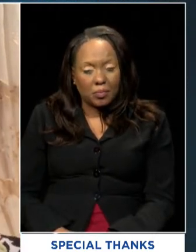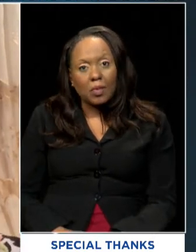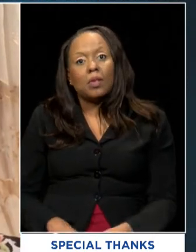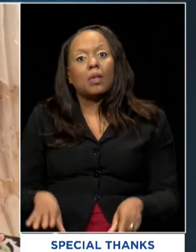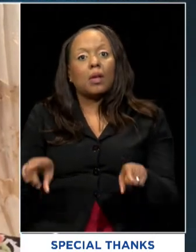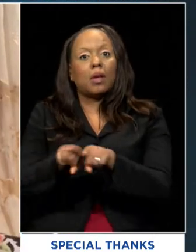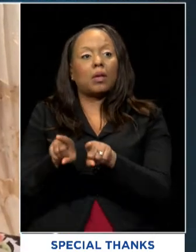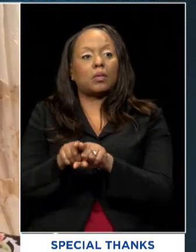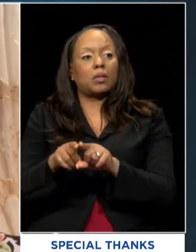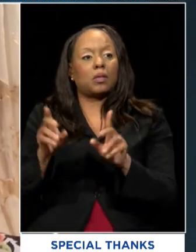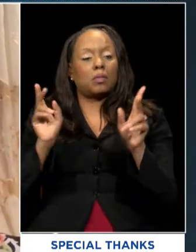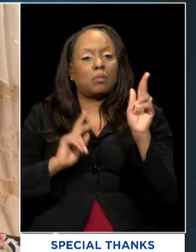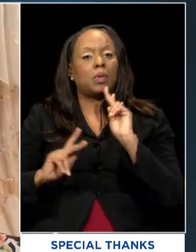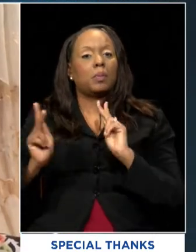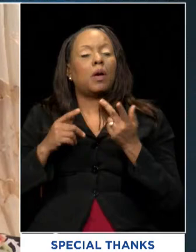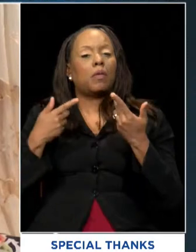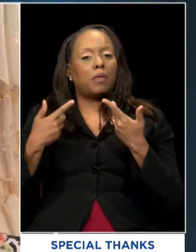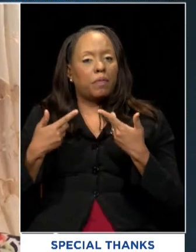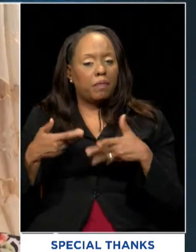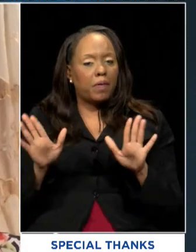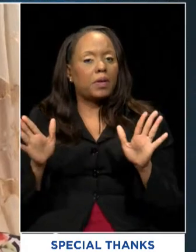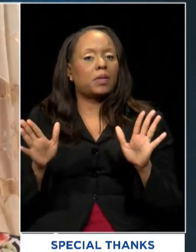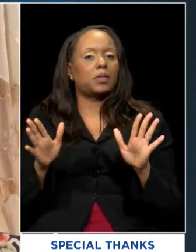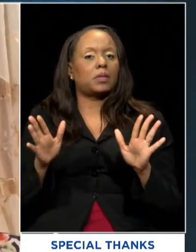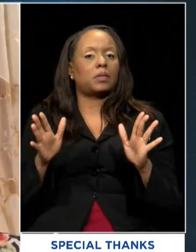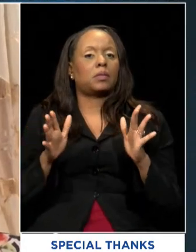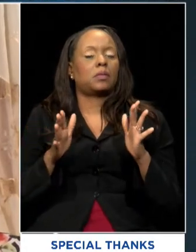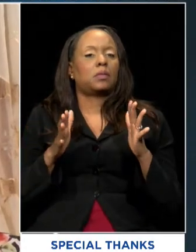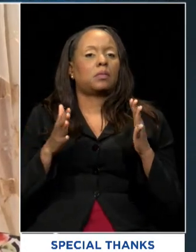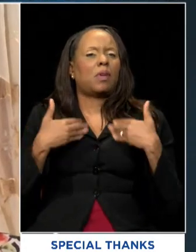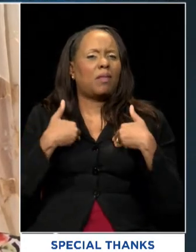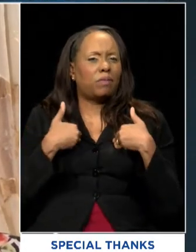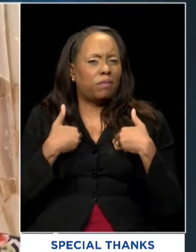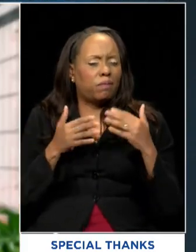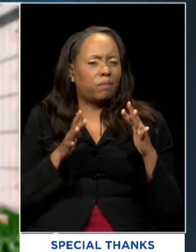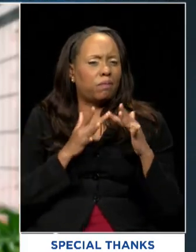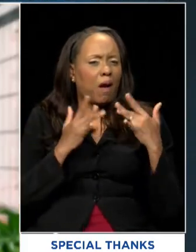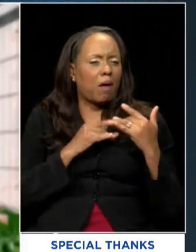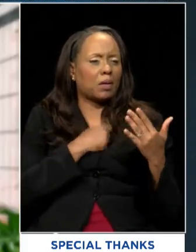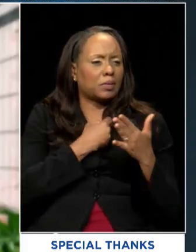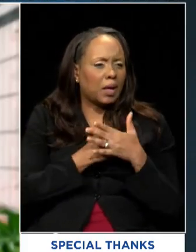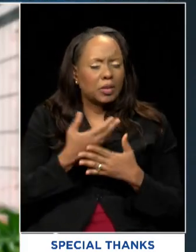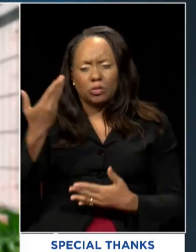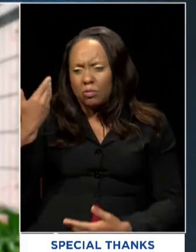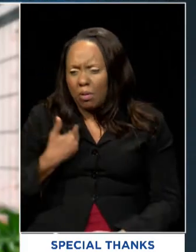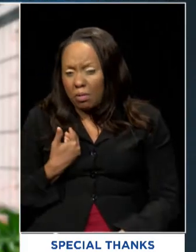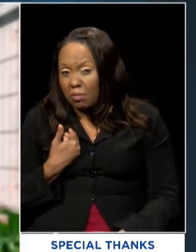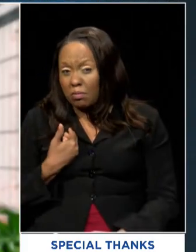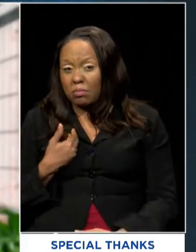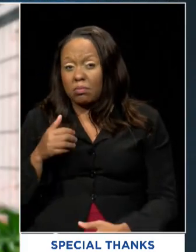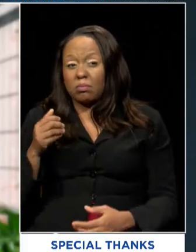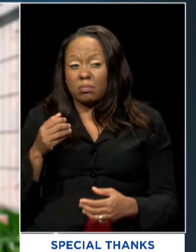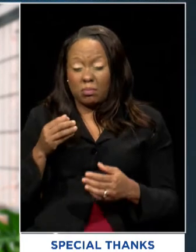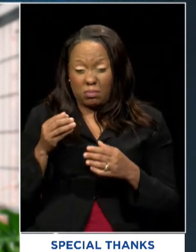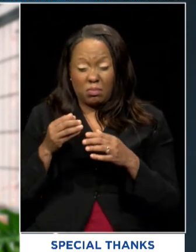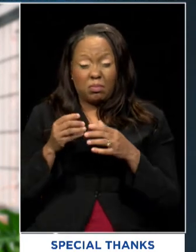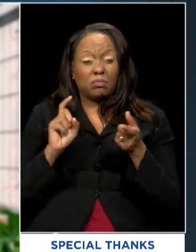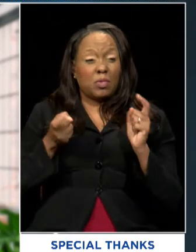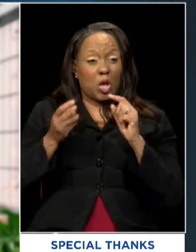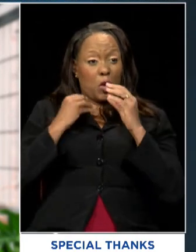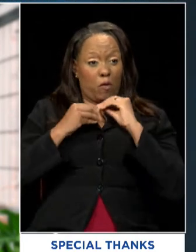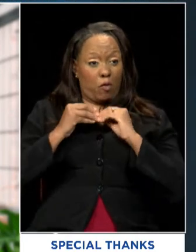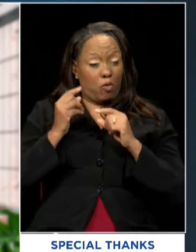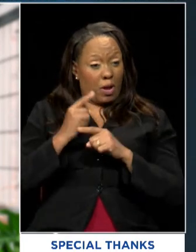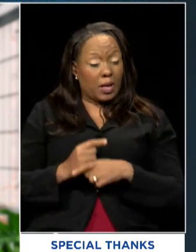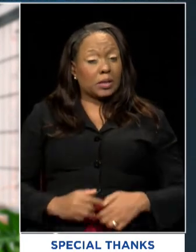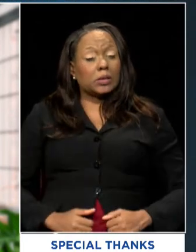attack or stroke, all these things that you have said. So remind persons, because we've been flashing it there, how